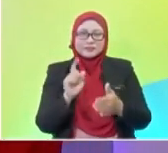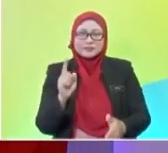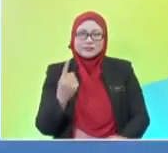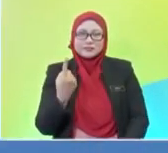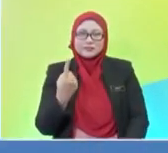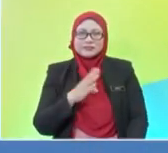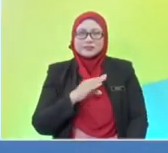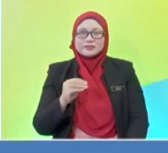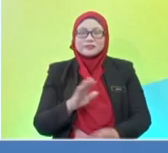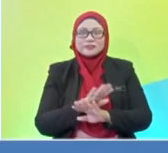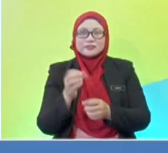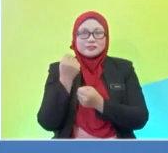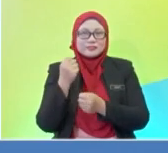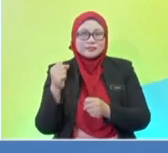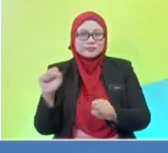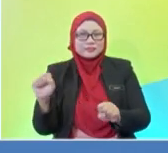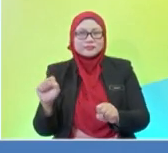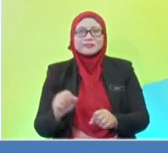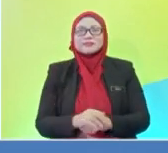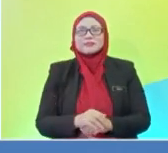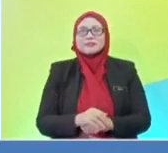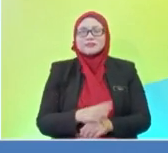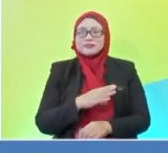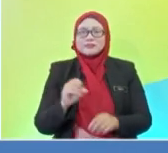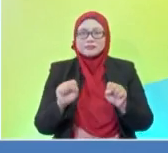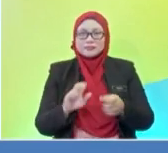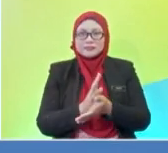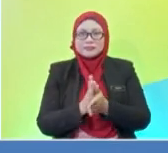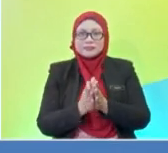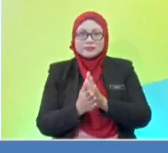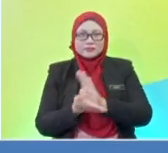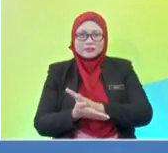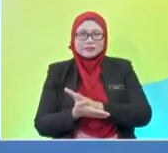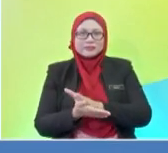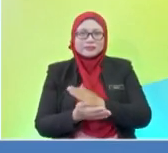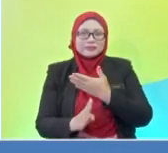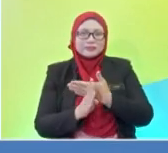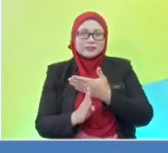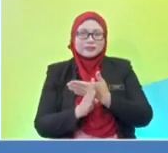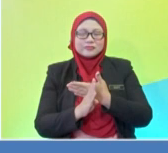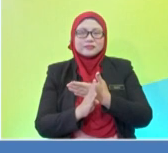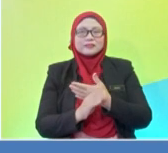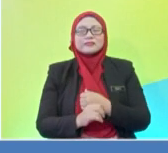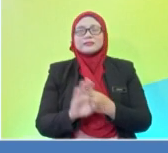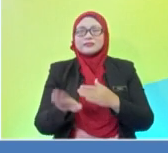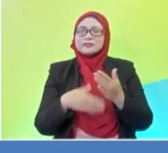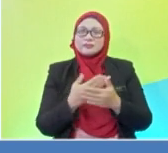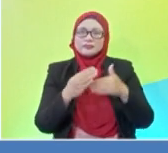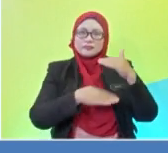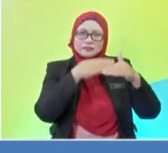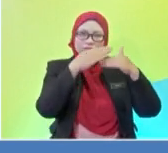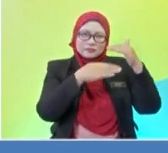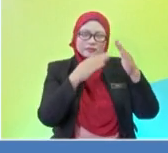And then the flood effects can be very devastating. The damage of houses, buildings, vehicles, the loss